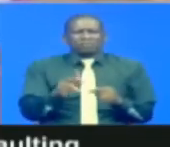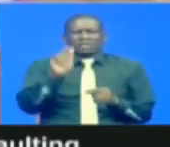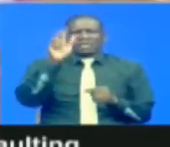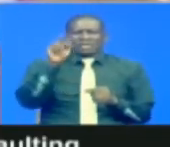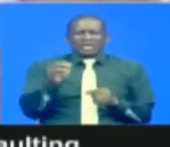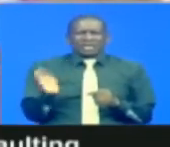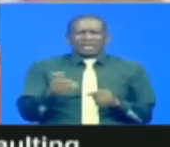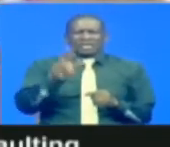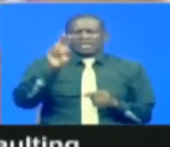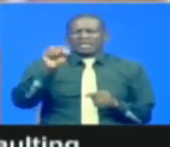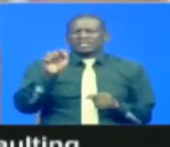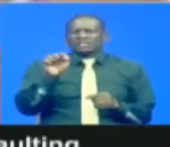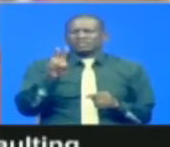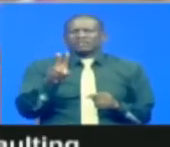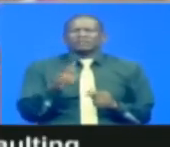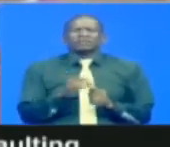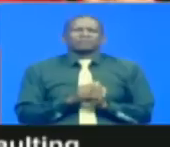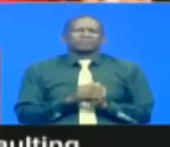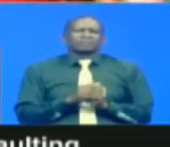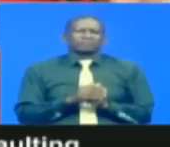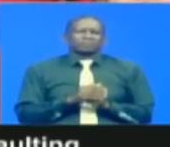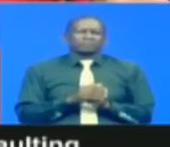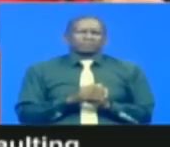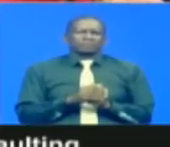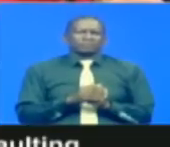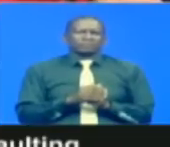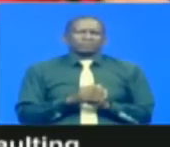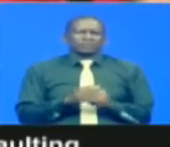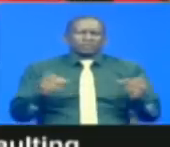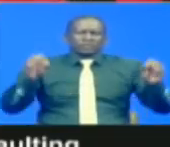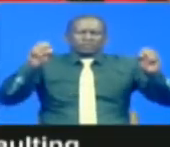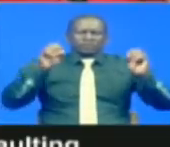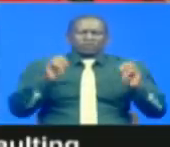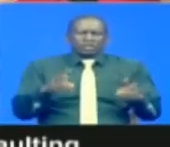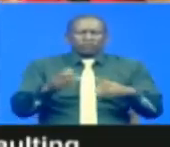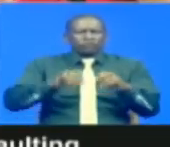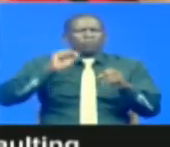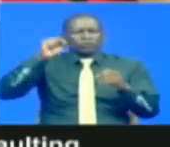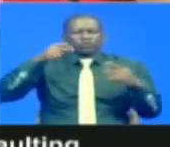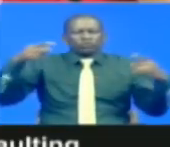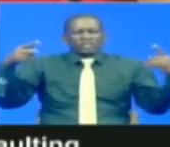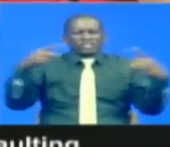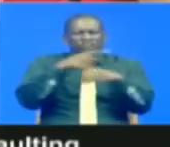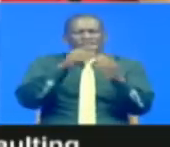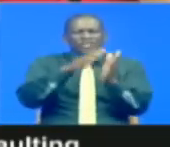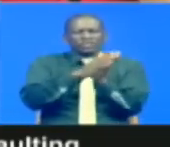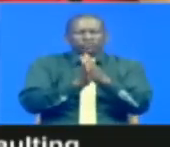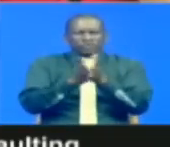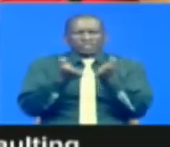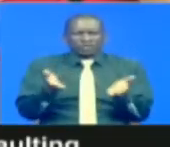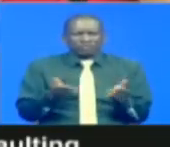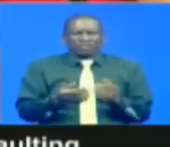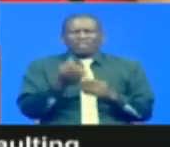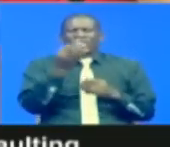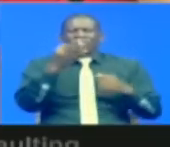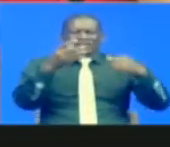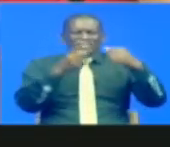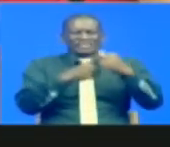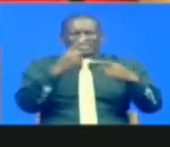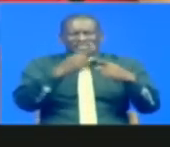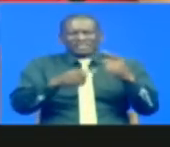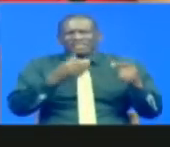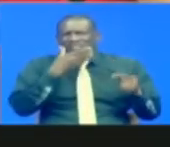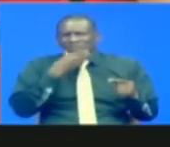Mijungu, NTV. All right, from politics to a different kind of a story. A 36-year-old man